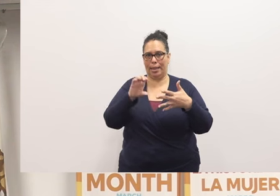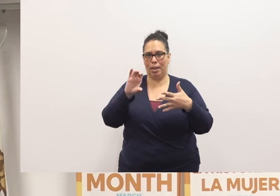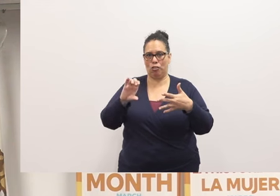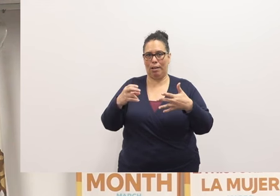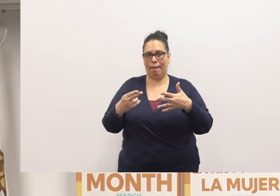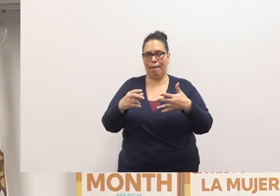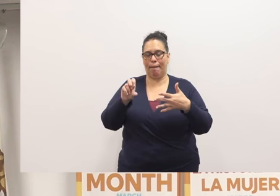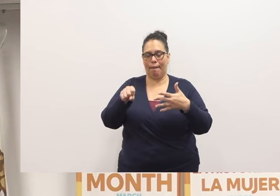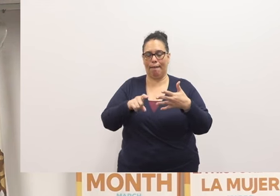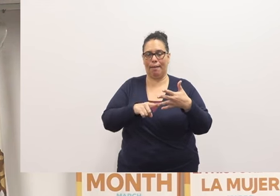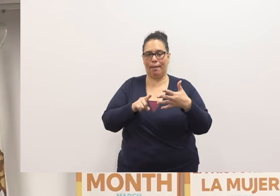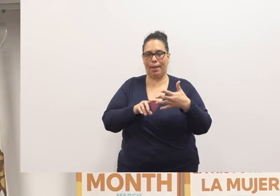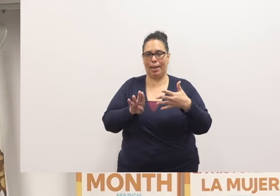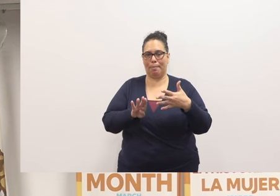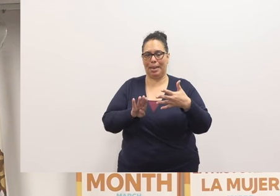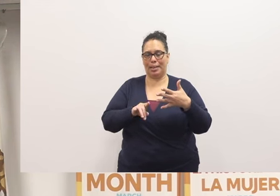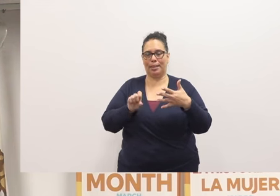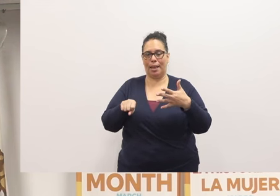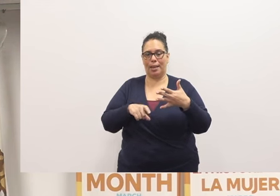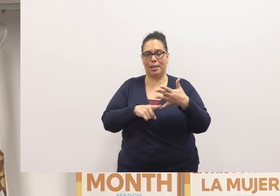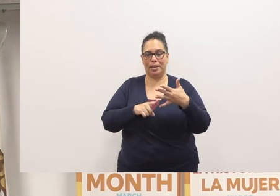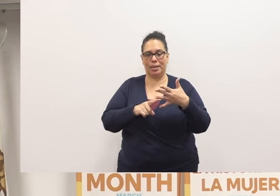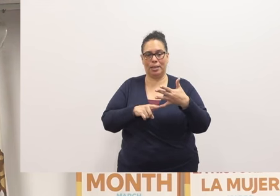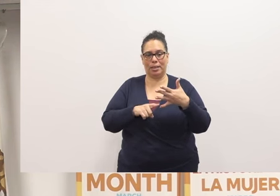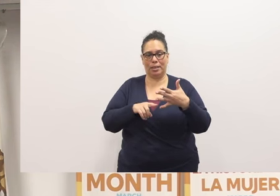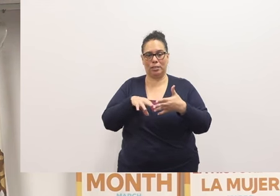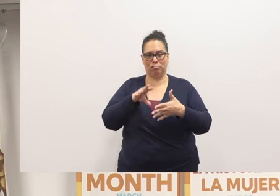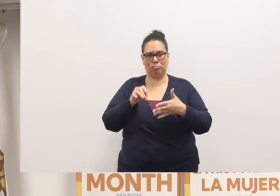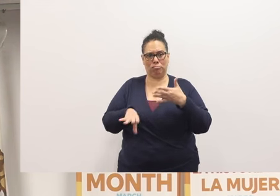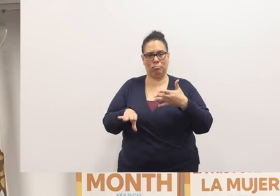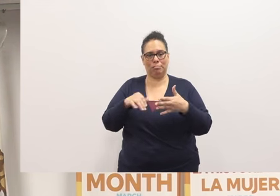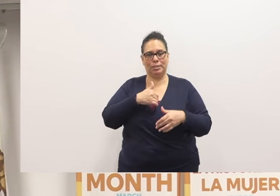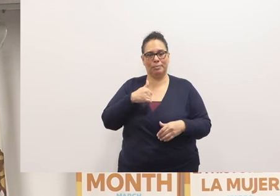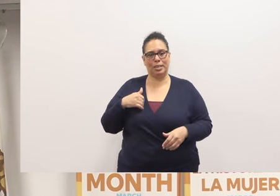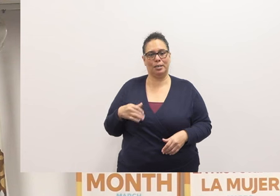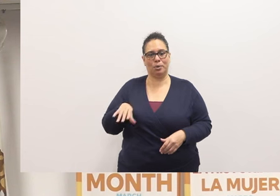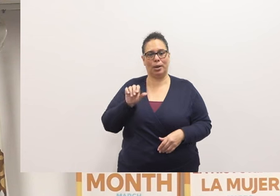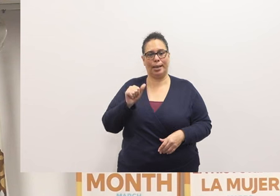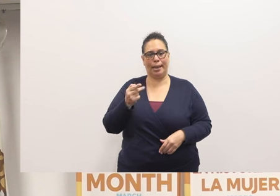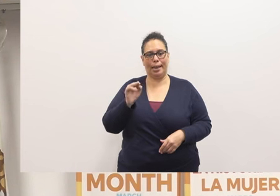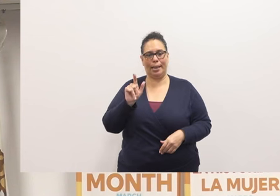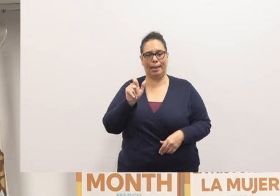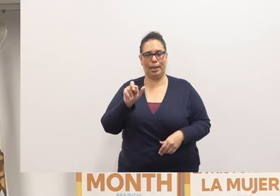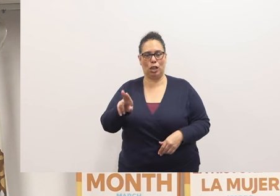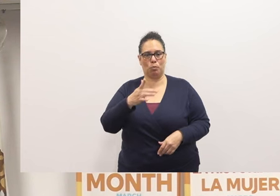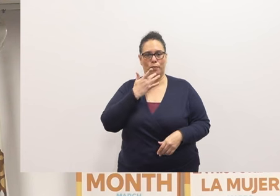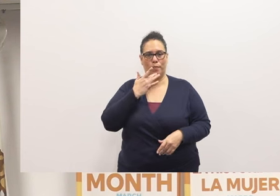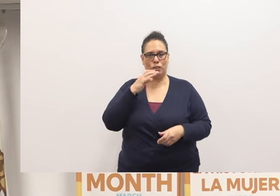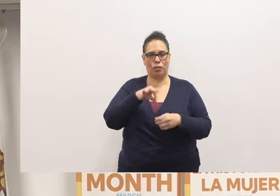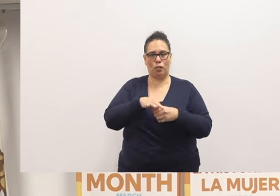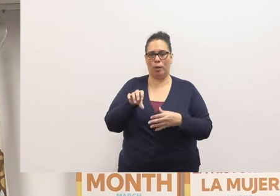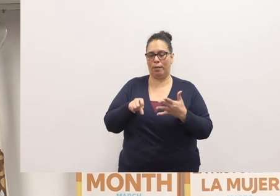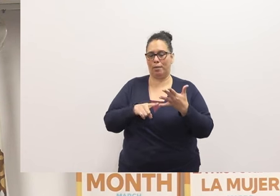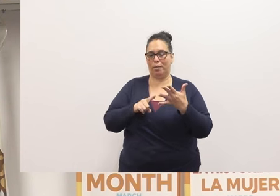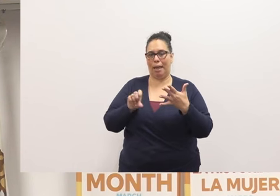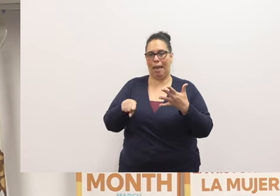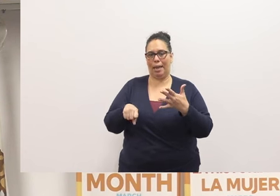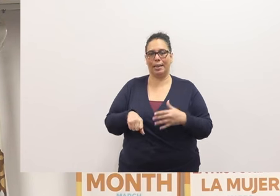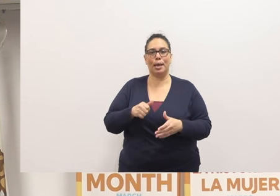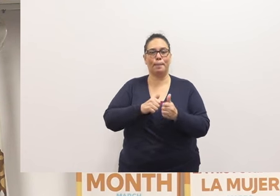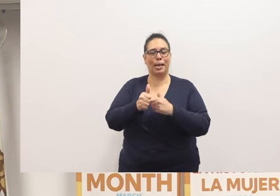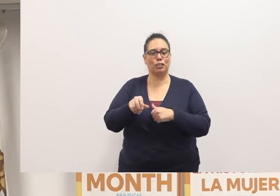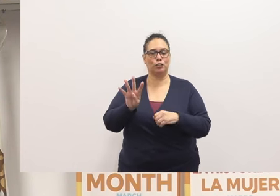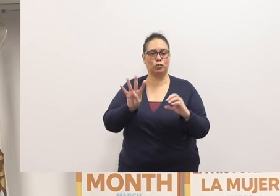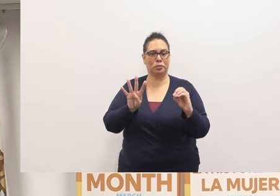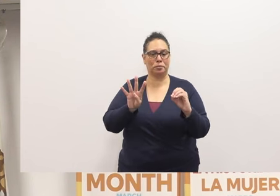Craighead? Aye. Member Benitez? Aye. And student member Aguilar, preferential vote? Aye. Thank you. That passes 4-0. Thank